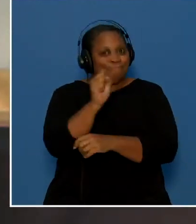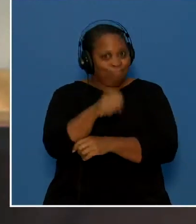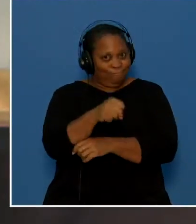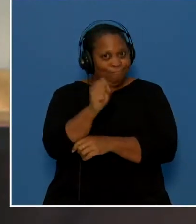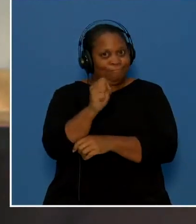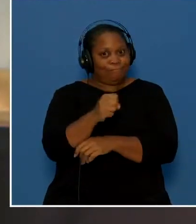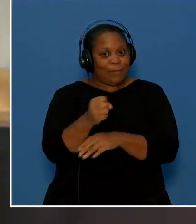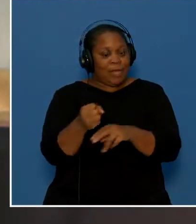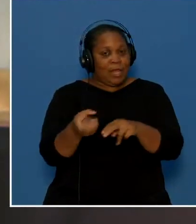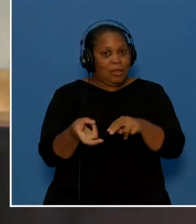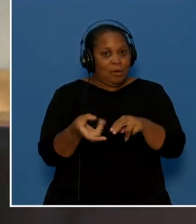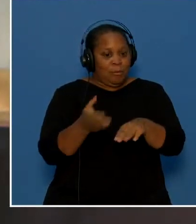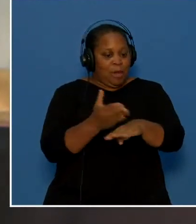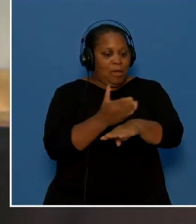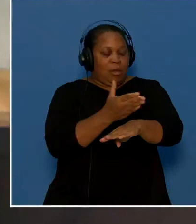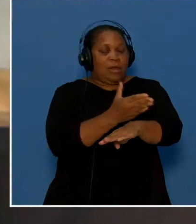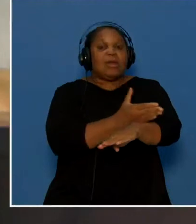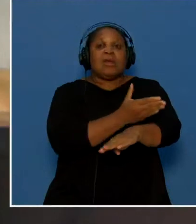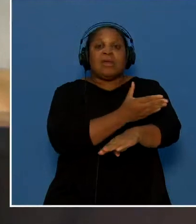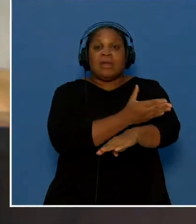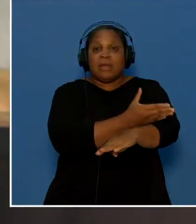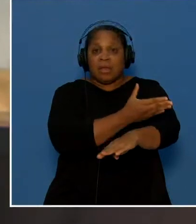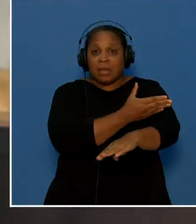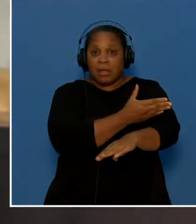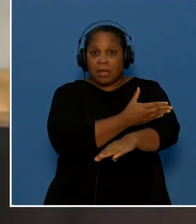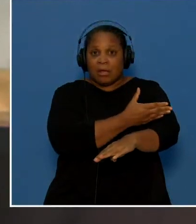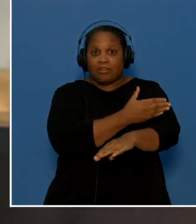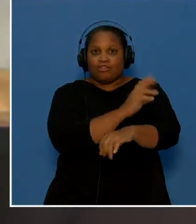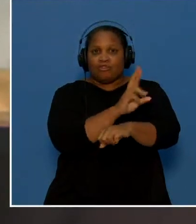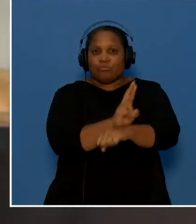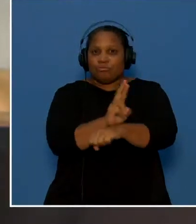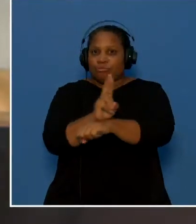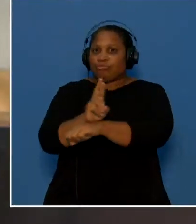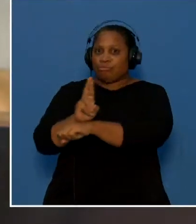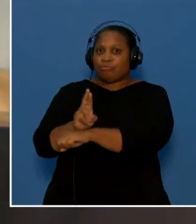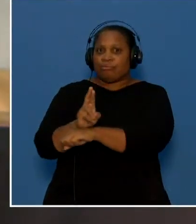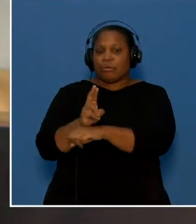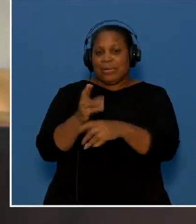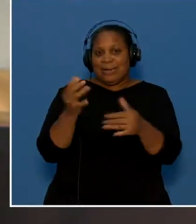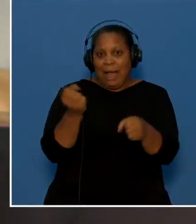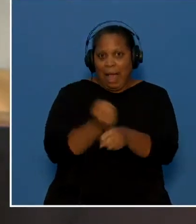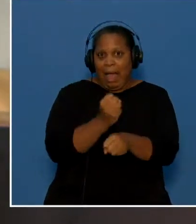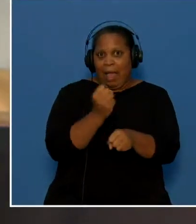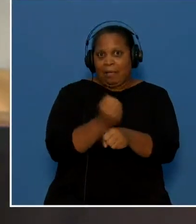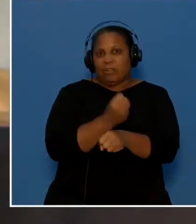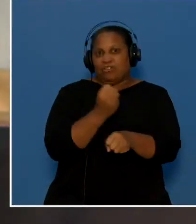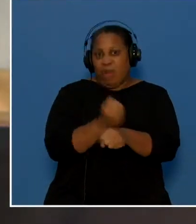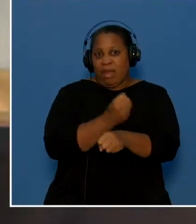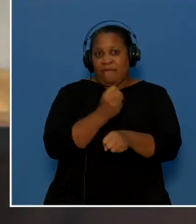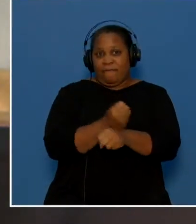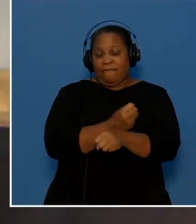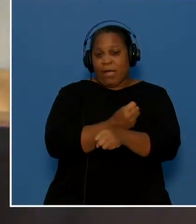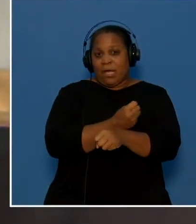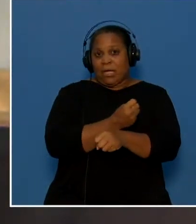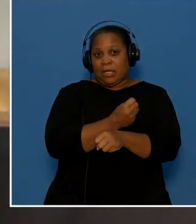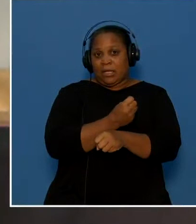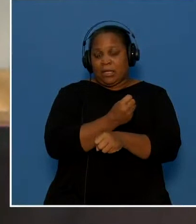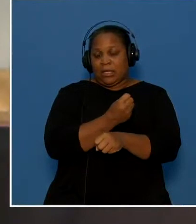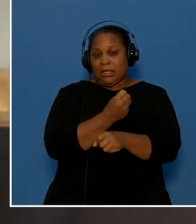an enhancement to the regime that we have with respect to trying to fight this particular and a